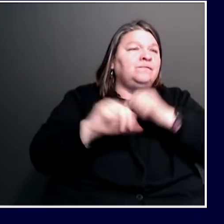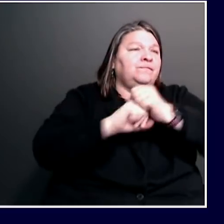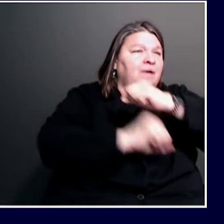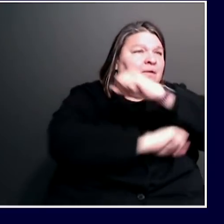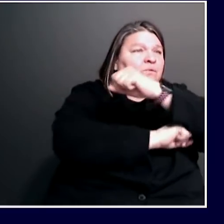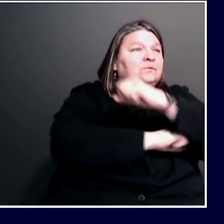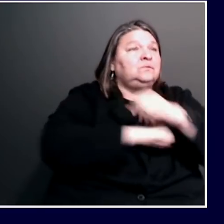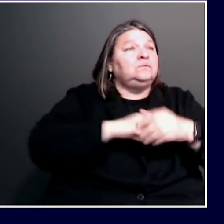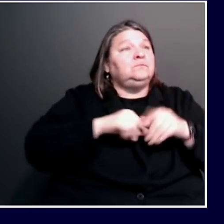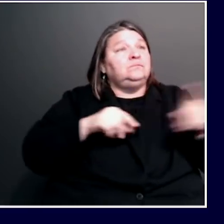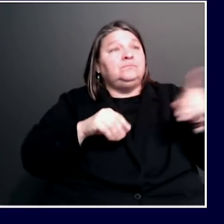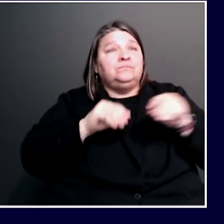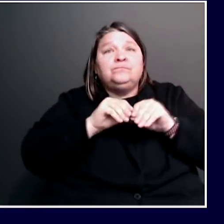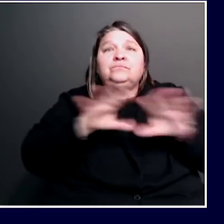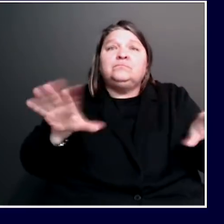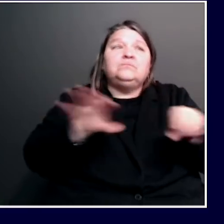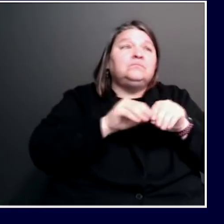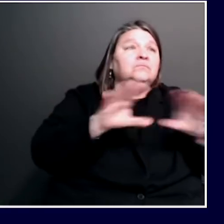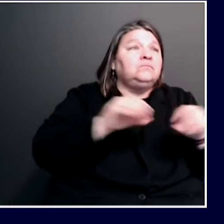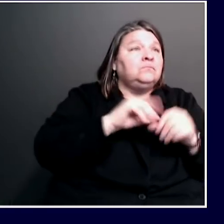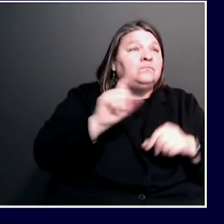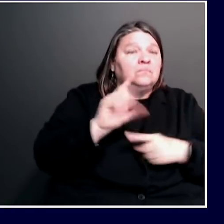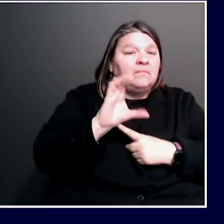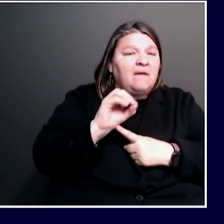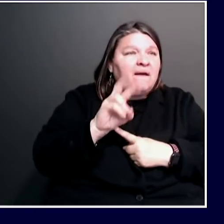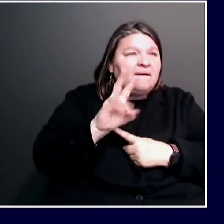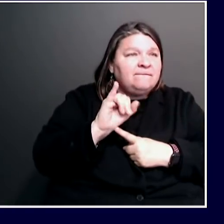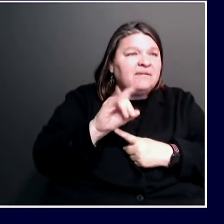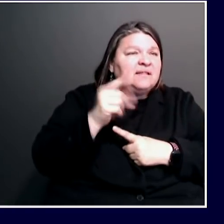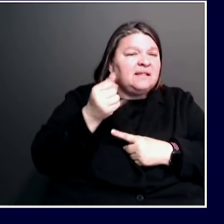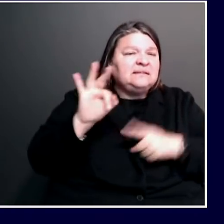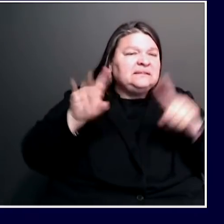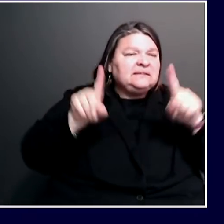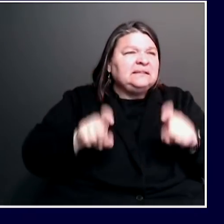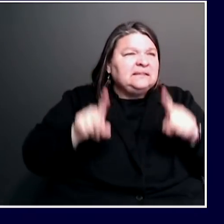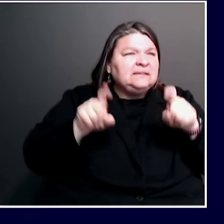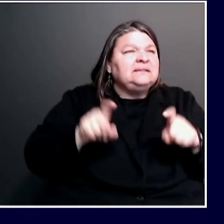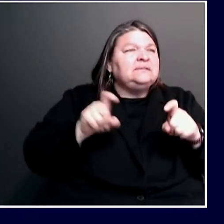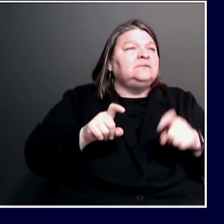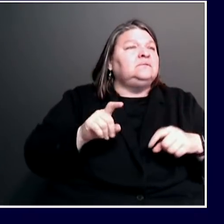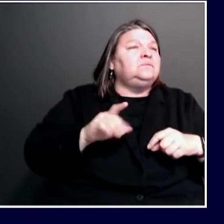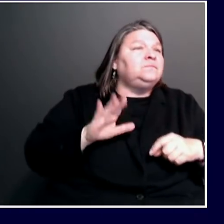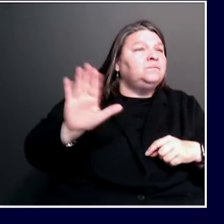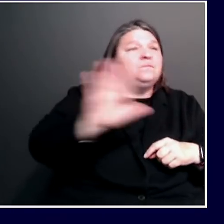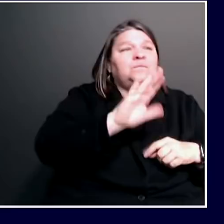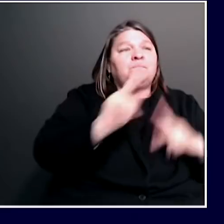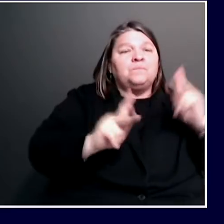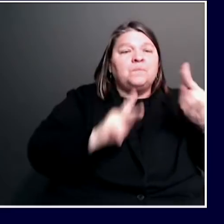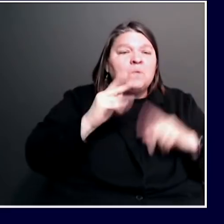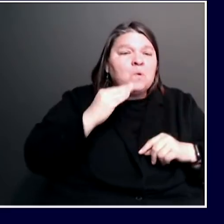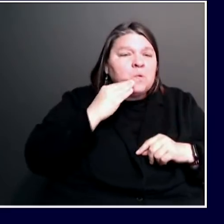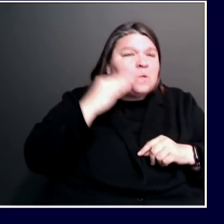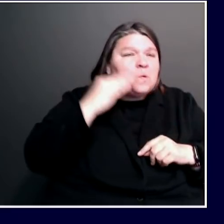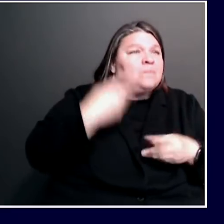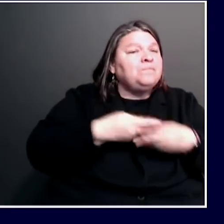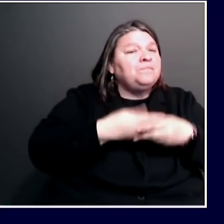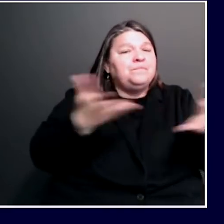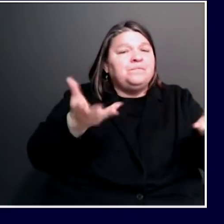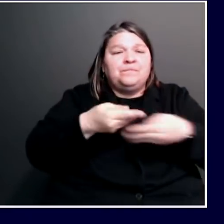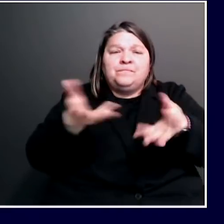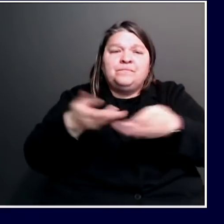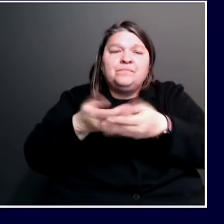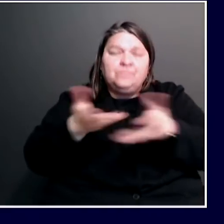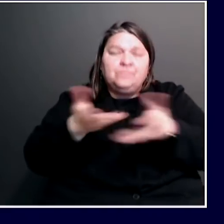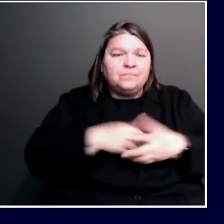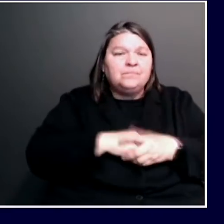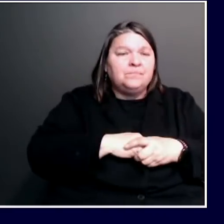tests directly to the homes of Maine people most in need, improving access to testing in vulnerable Maine communities.